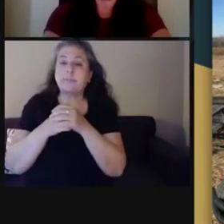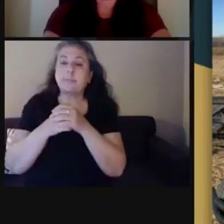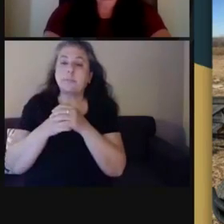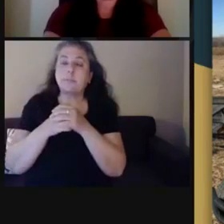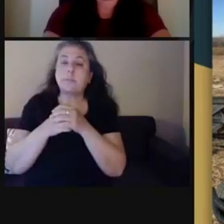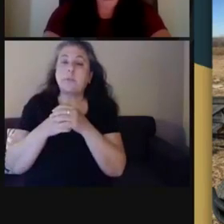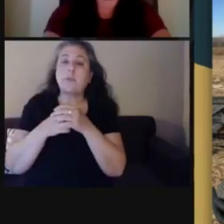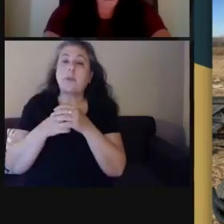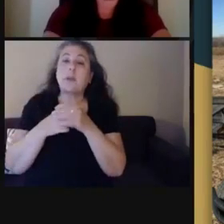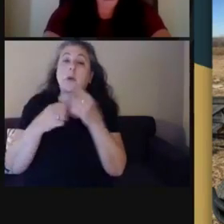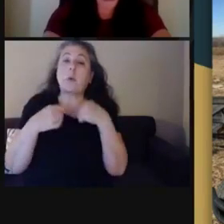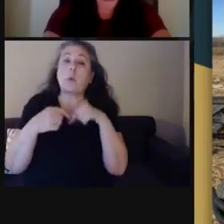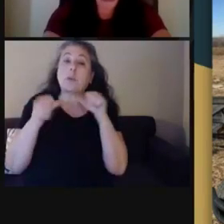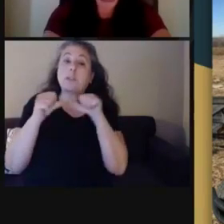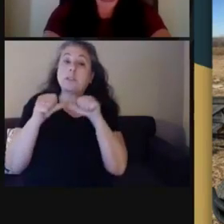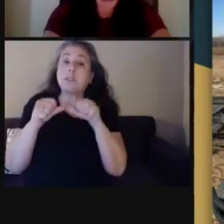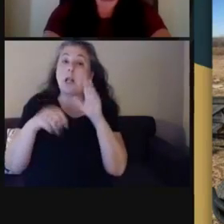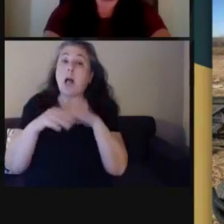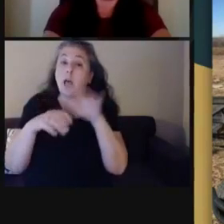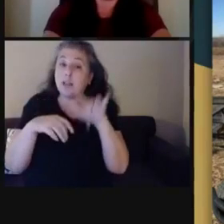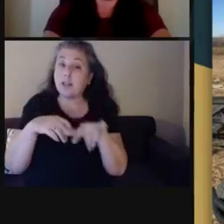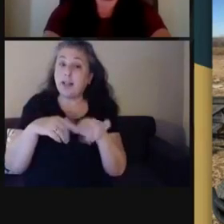And so we're still here. We're still